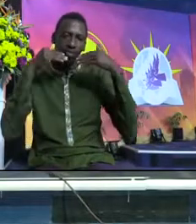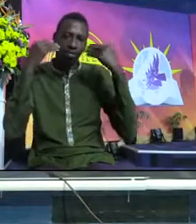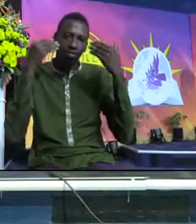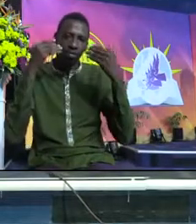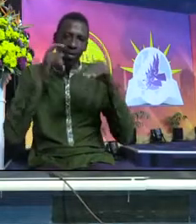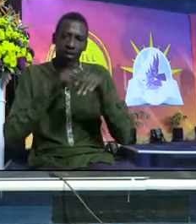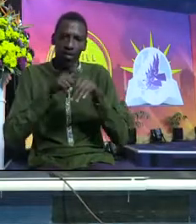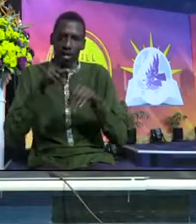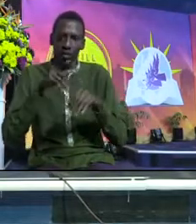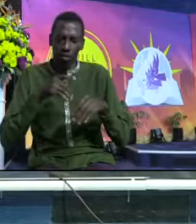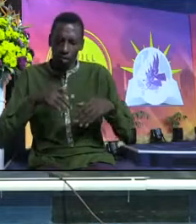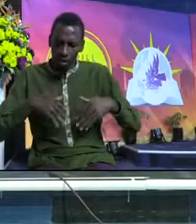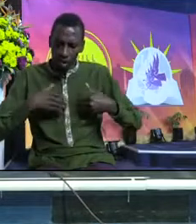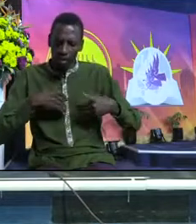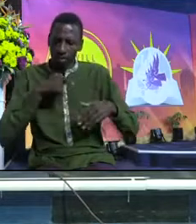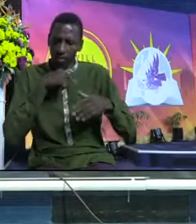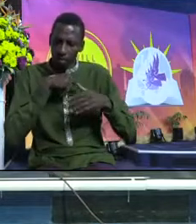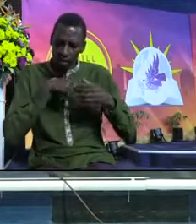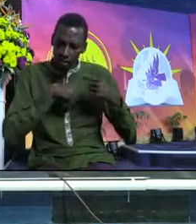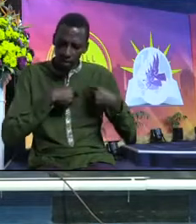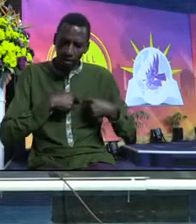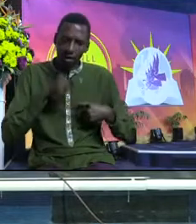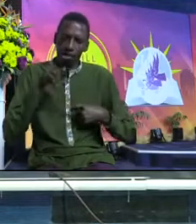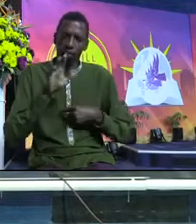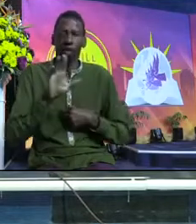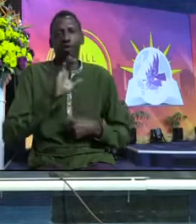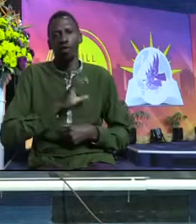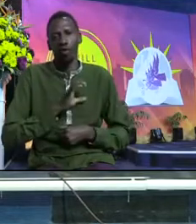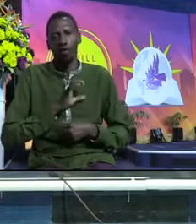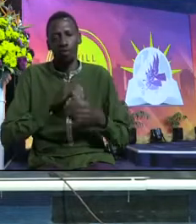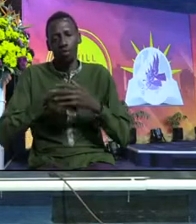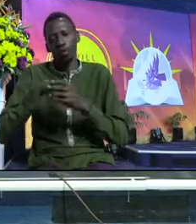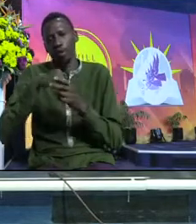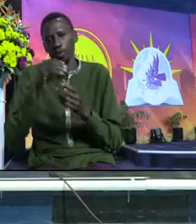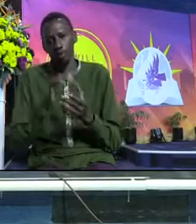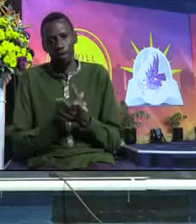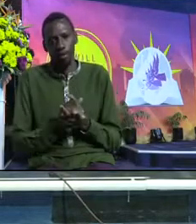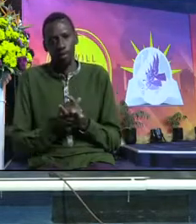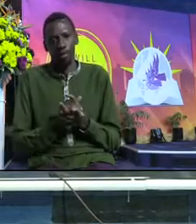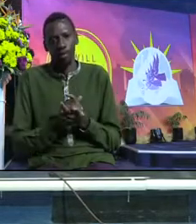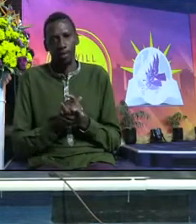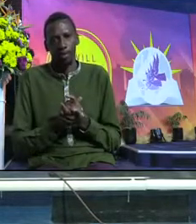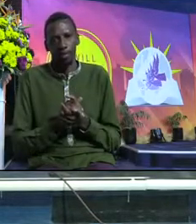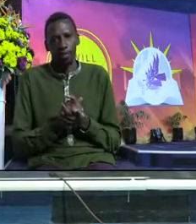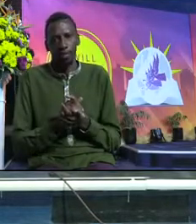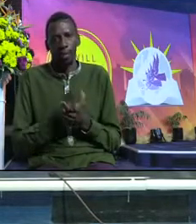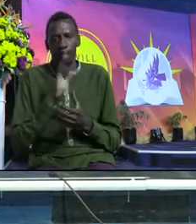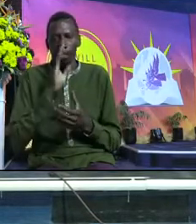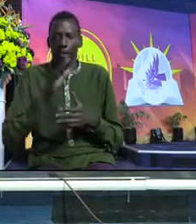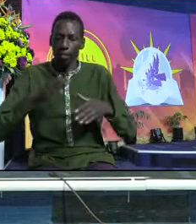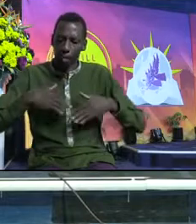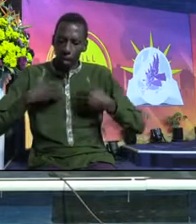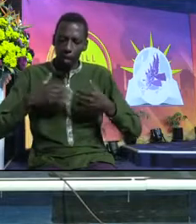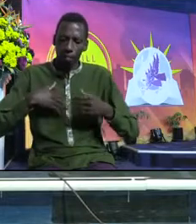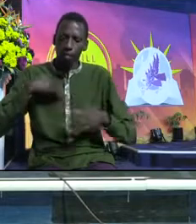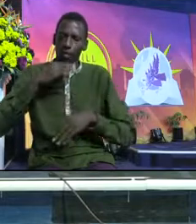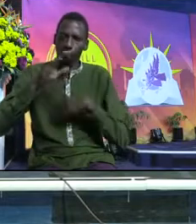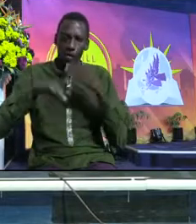When you're happy on the inside, it shows on the outside. Happy all the